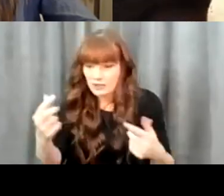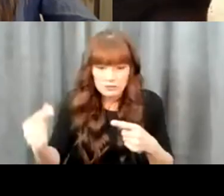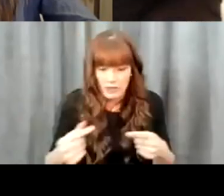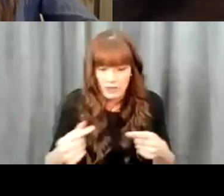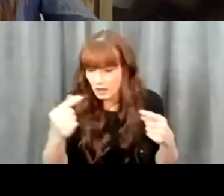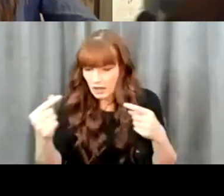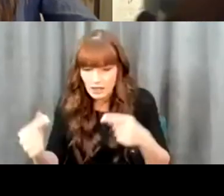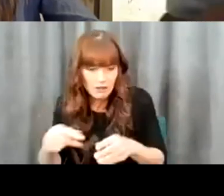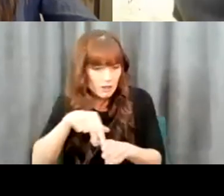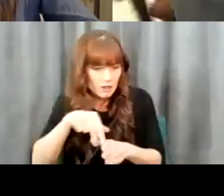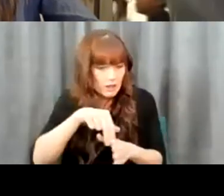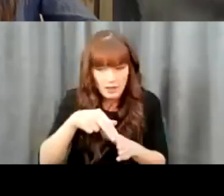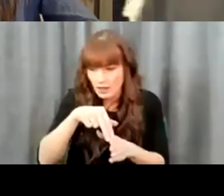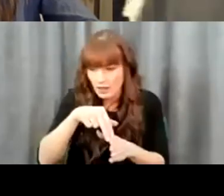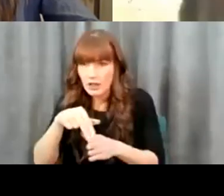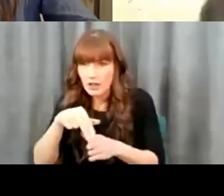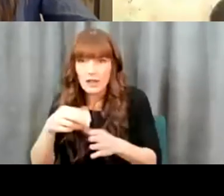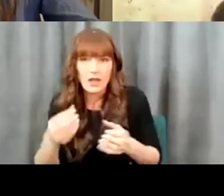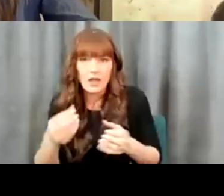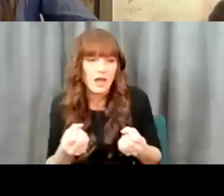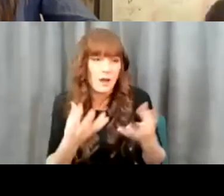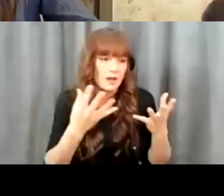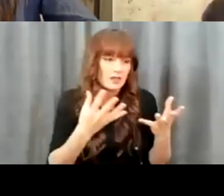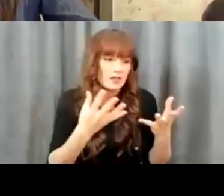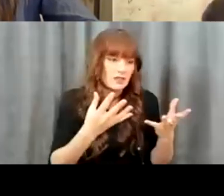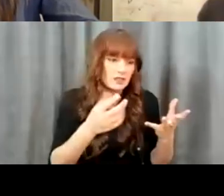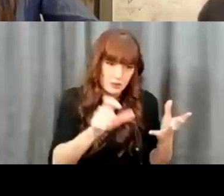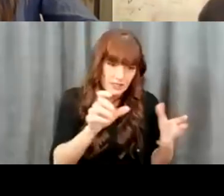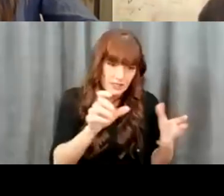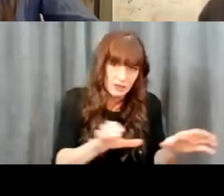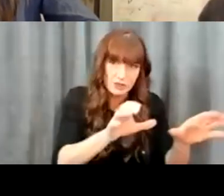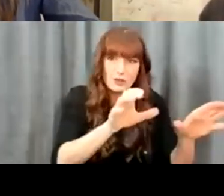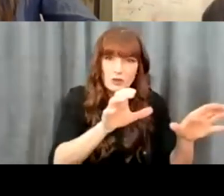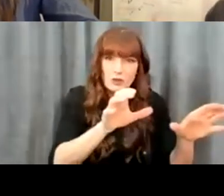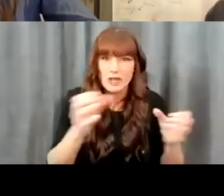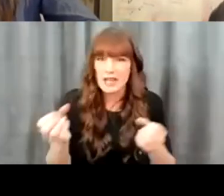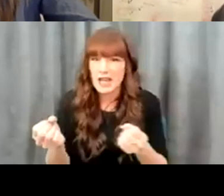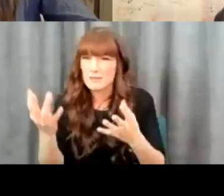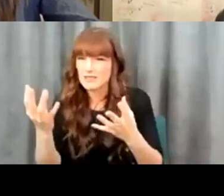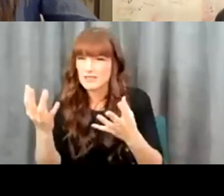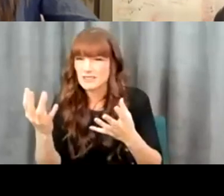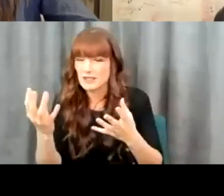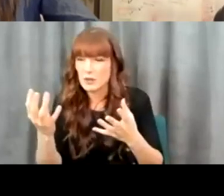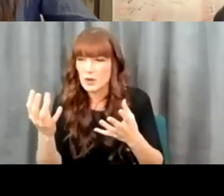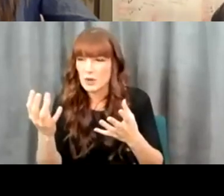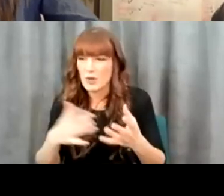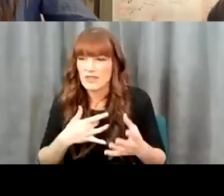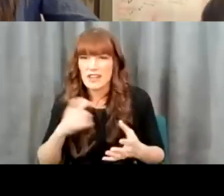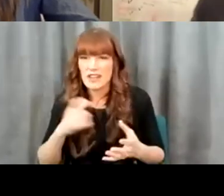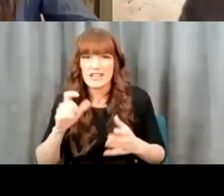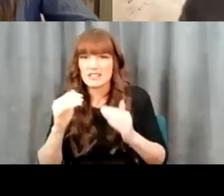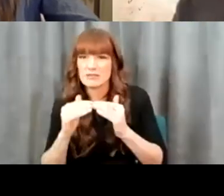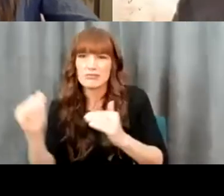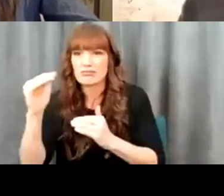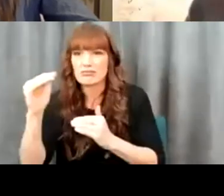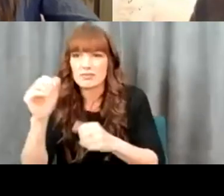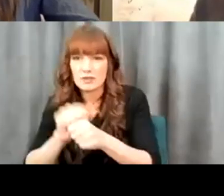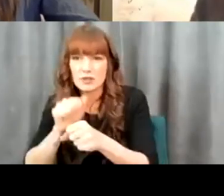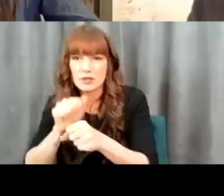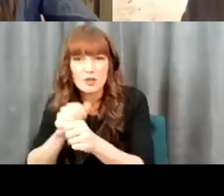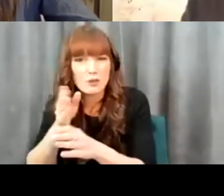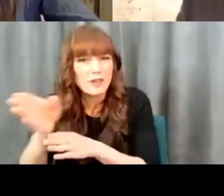time about how much of this is what I mean to be doing and how much of it do I feel compelled to do because I want to advance this as a